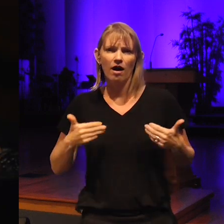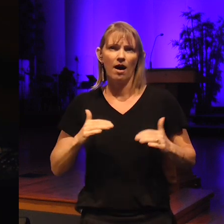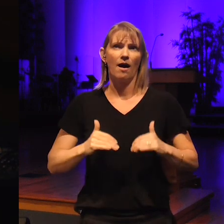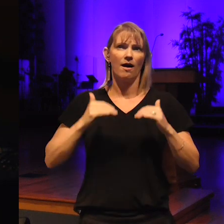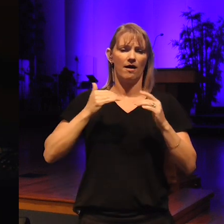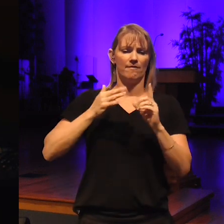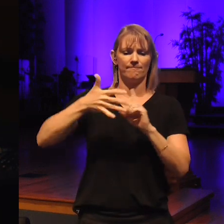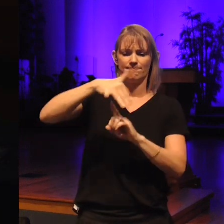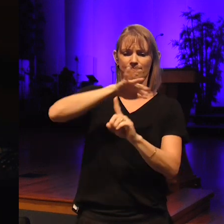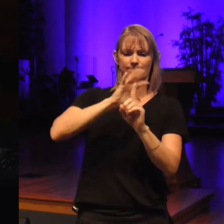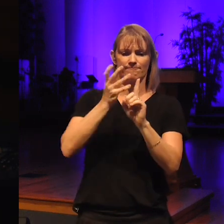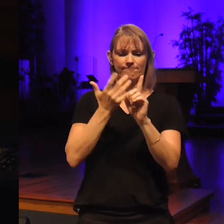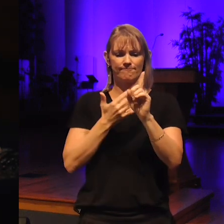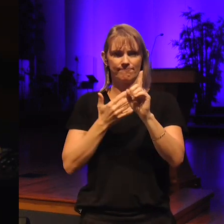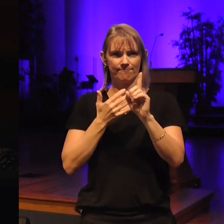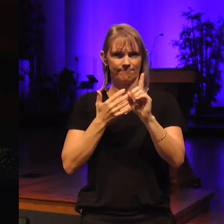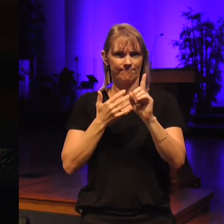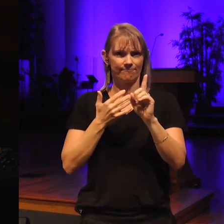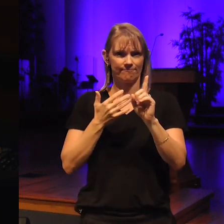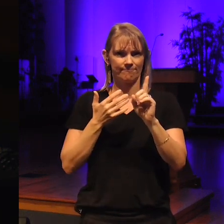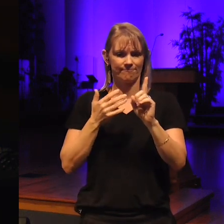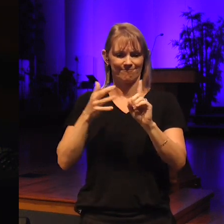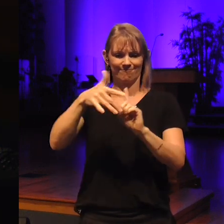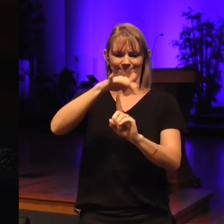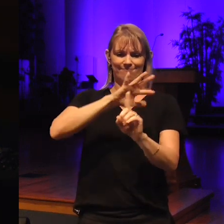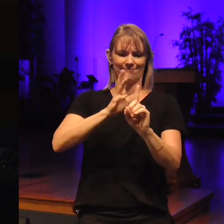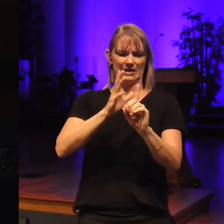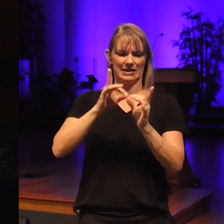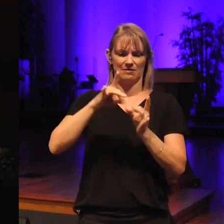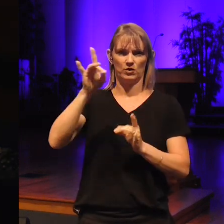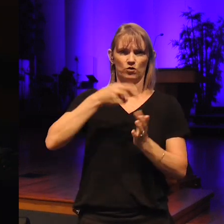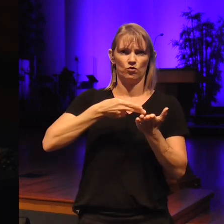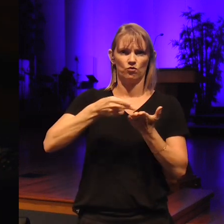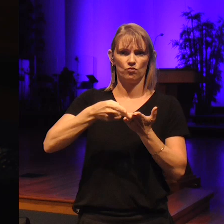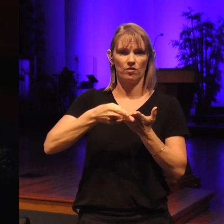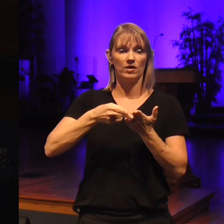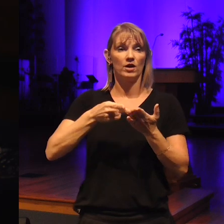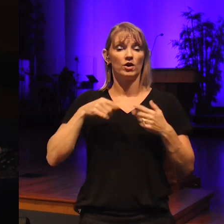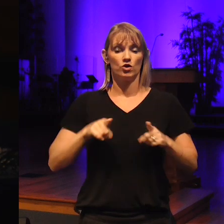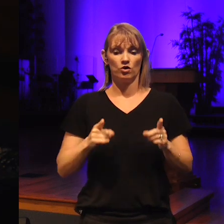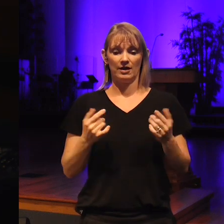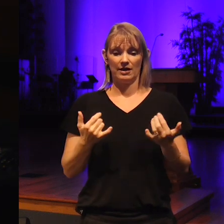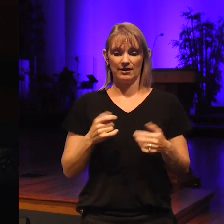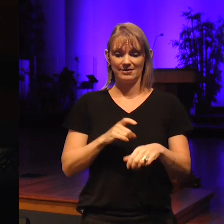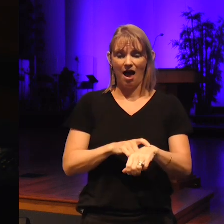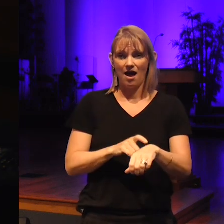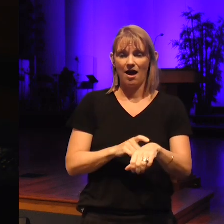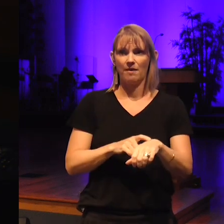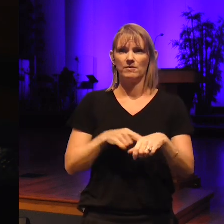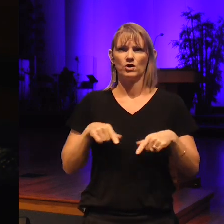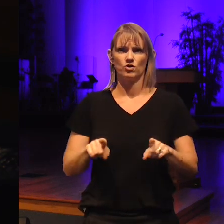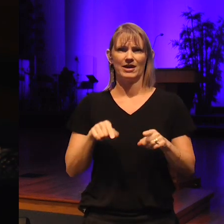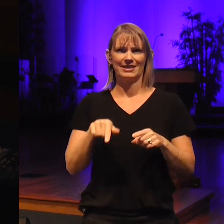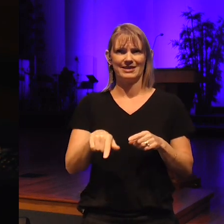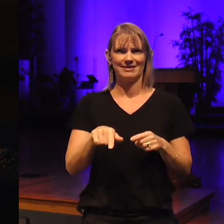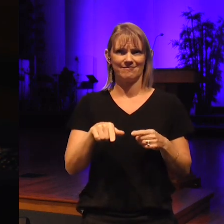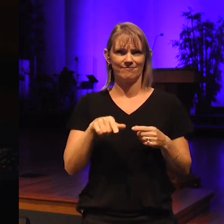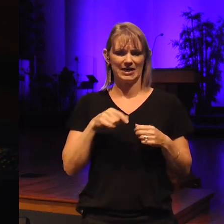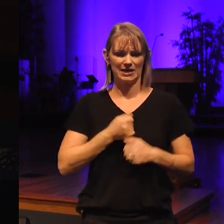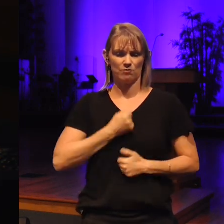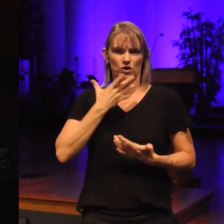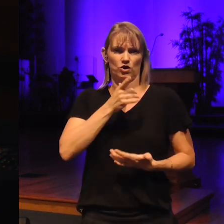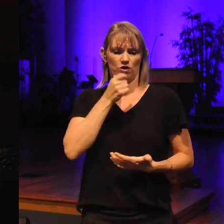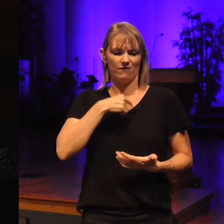Above, below, and all around about is that spiritual truth. And in this time, in this essence of who we